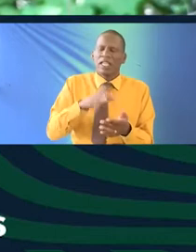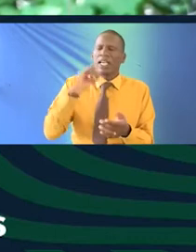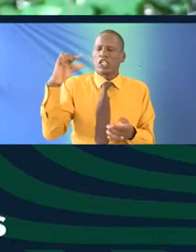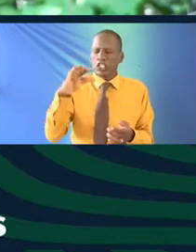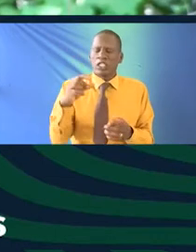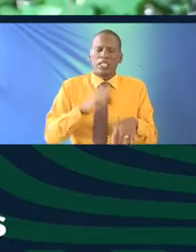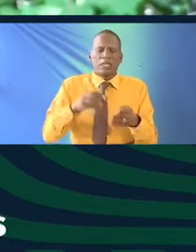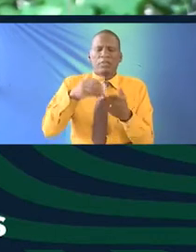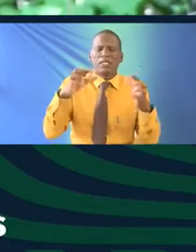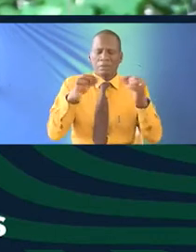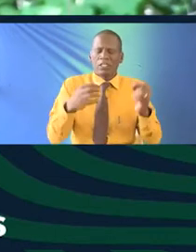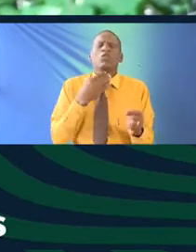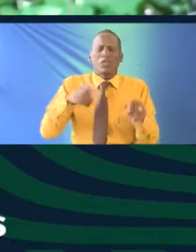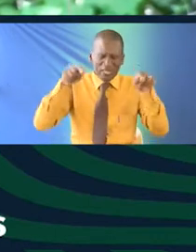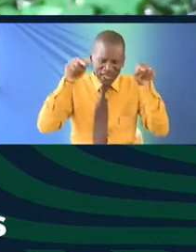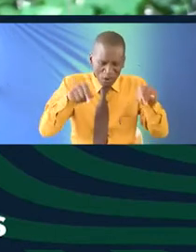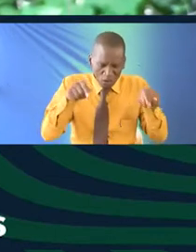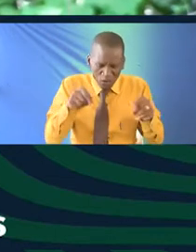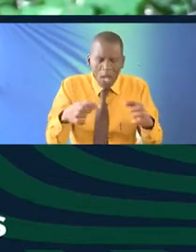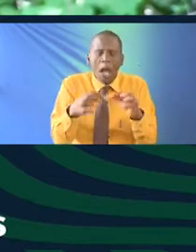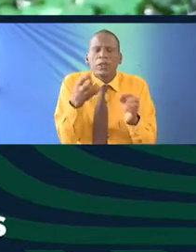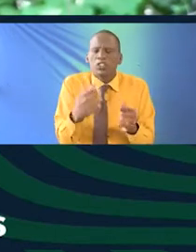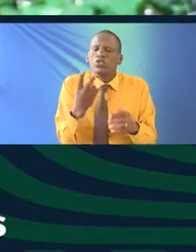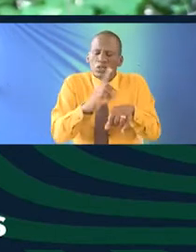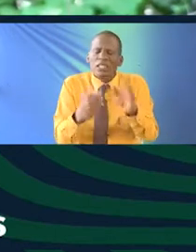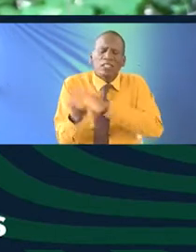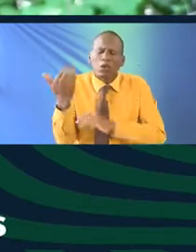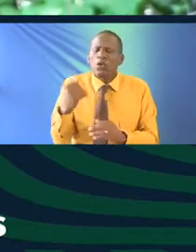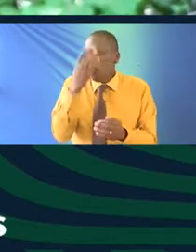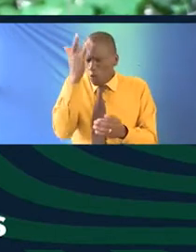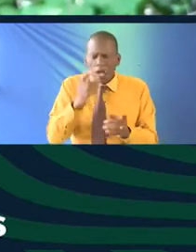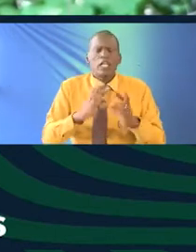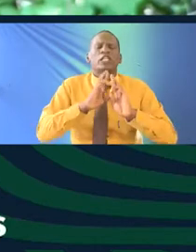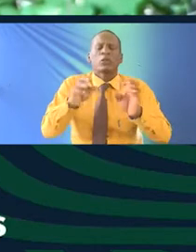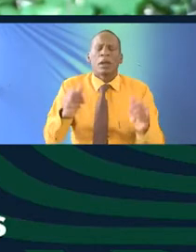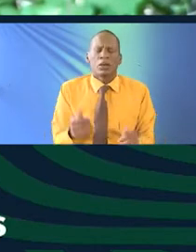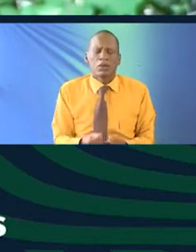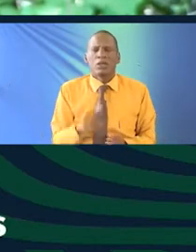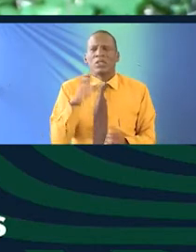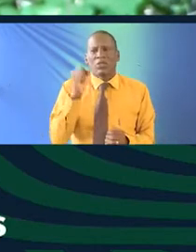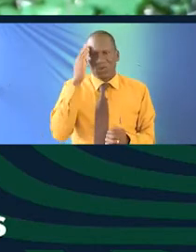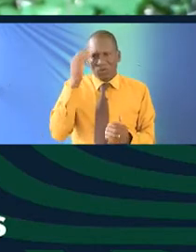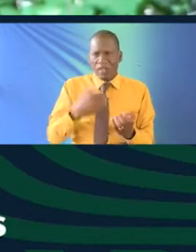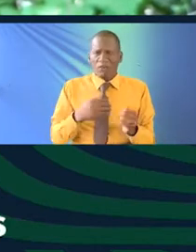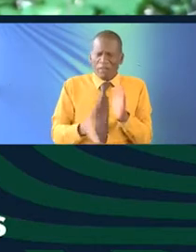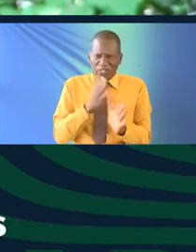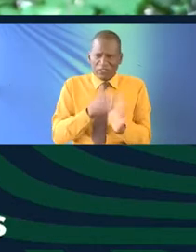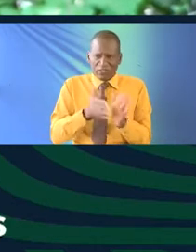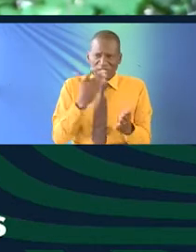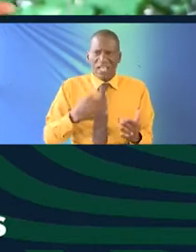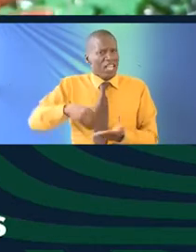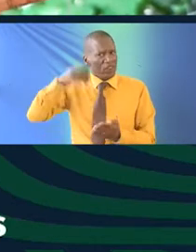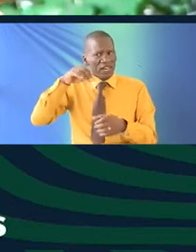when they message you they want instant like I messaged you two seconds ago why have you not responded? So you know we had to now be quick,